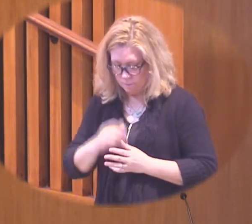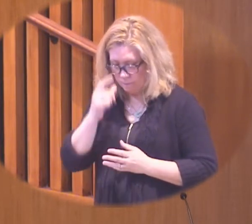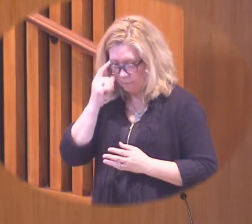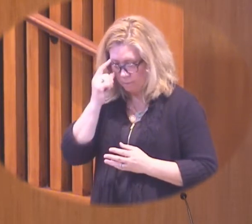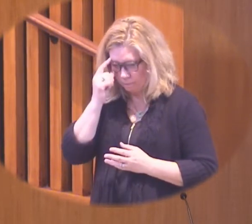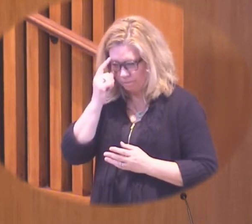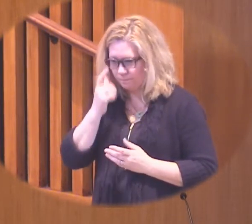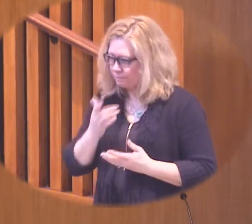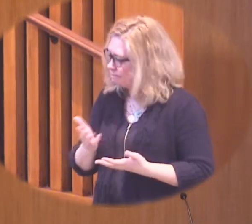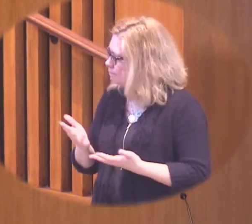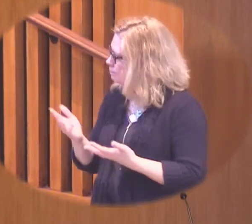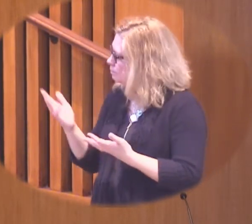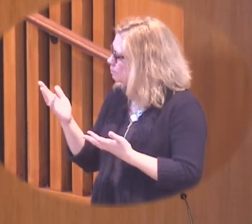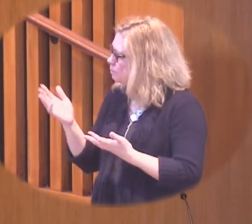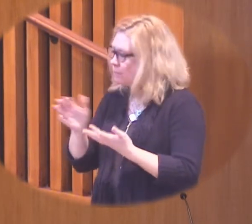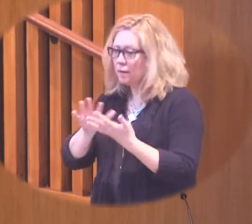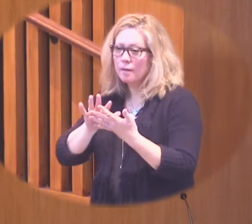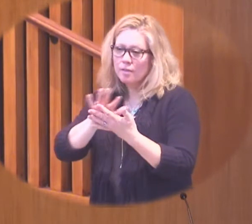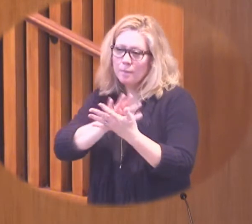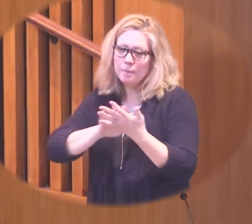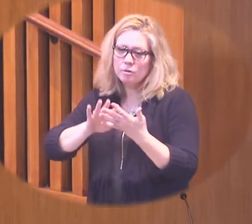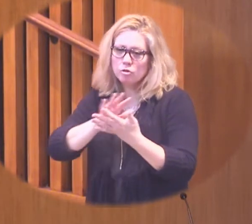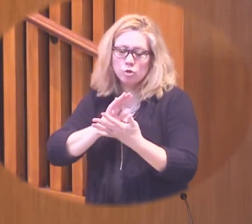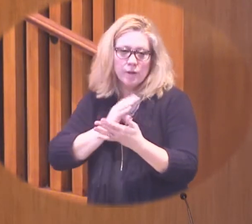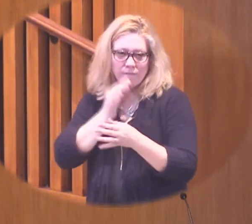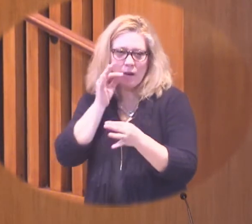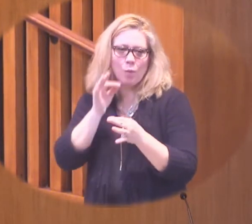The mystery of